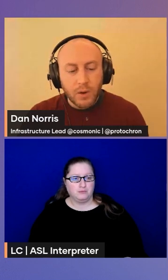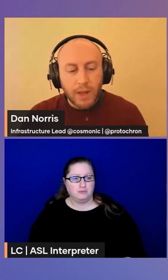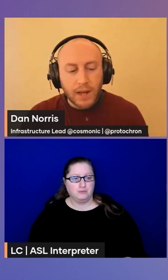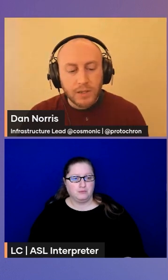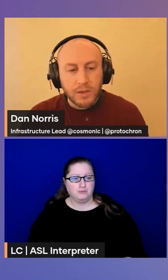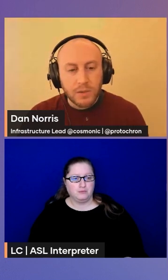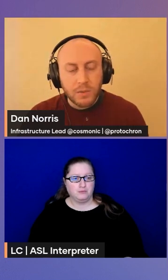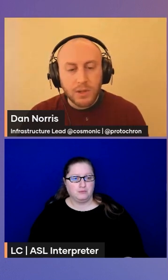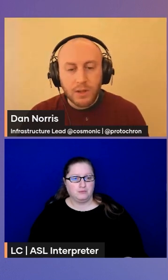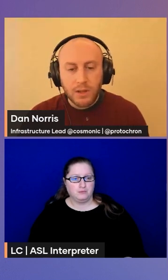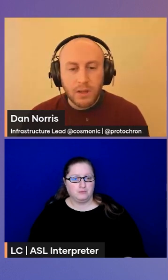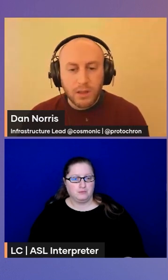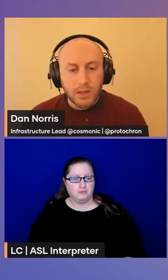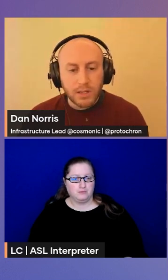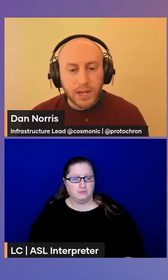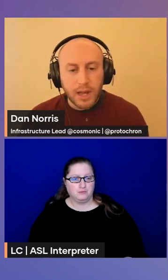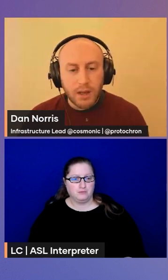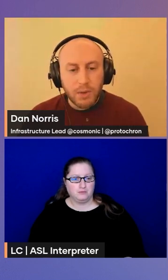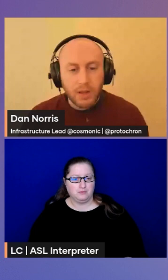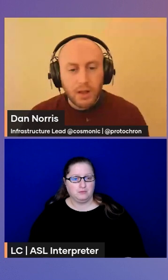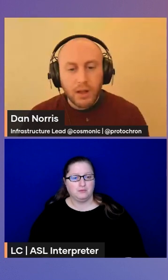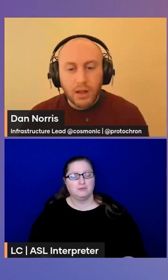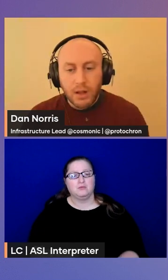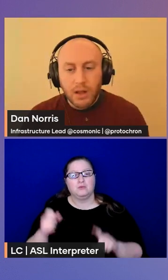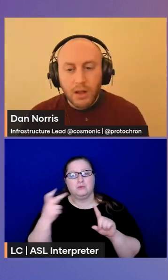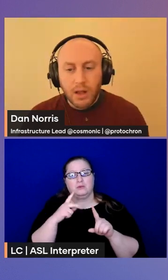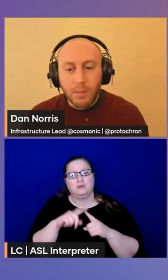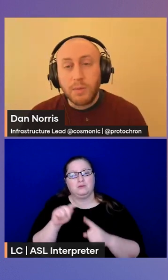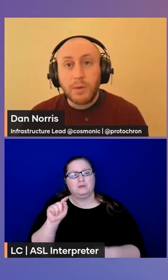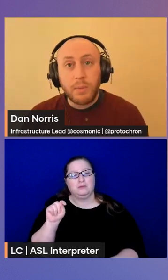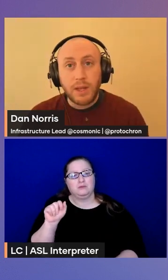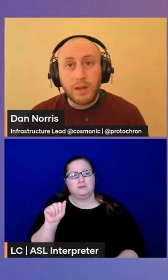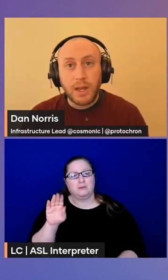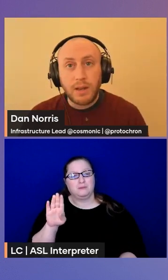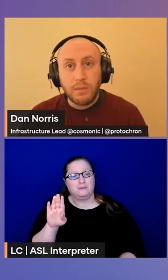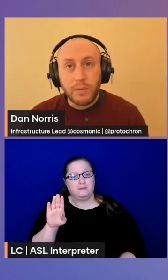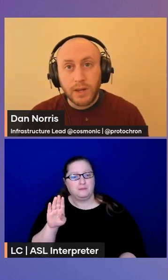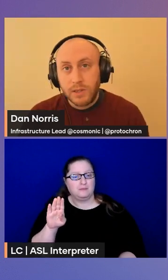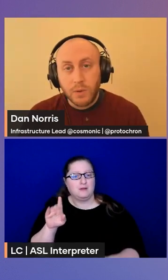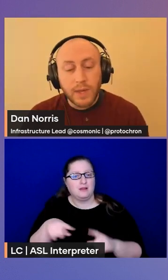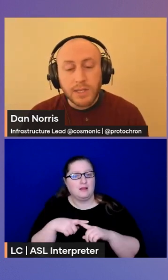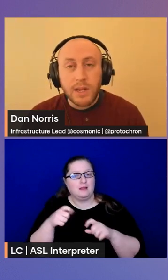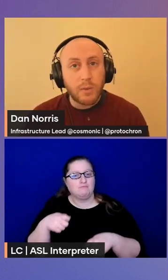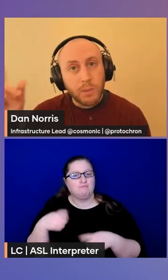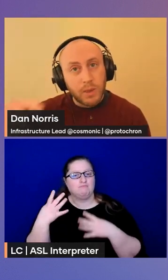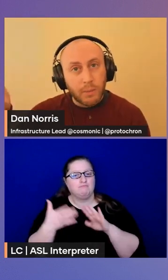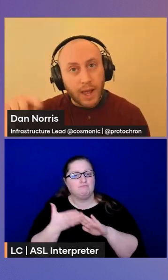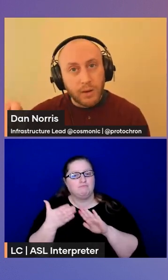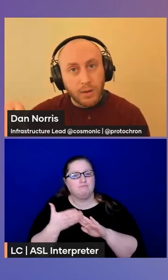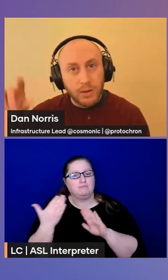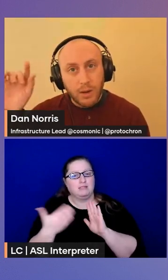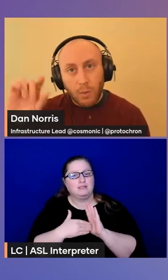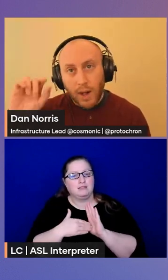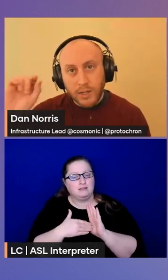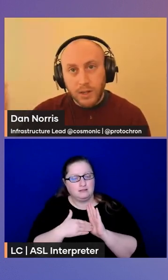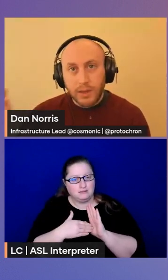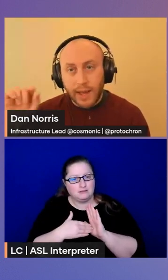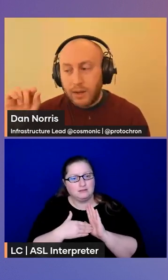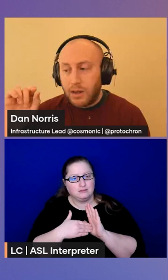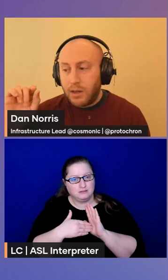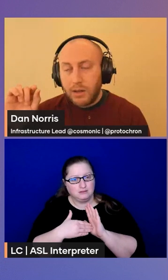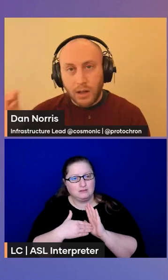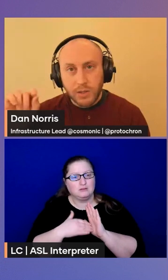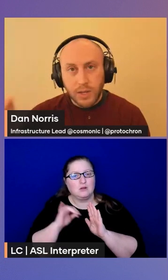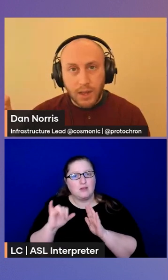go back to this tab, I'm able to ping it again, right? So that's Netreap in the background, watching